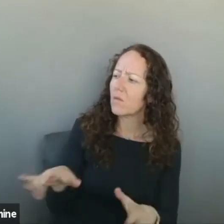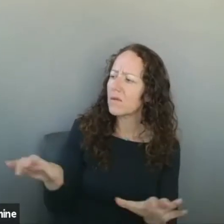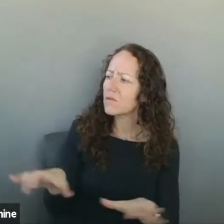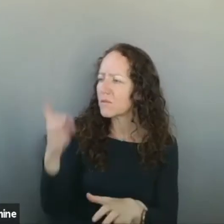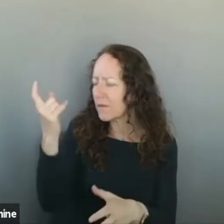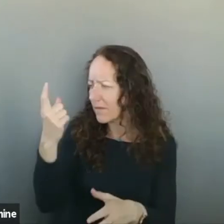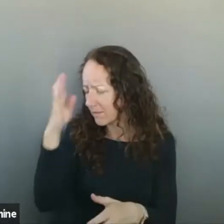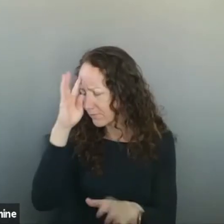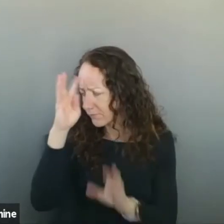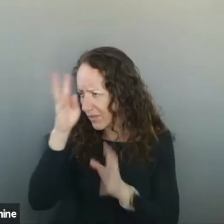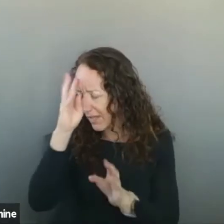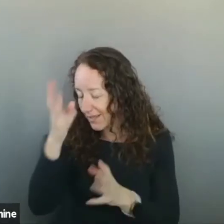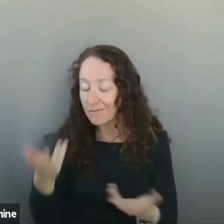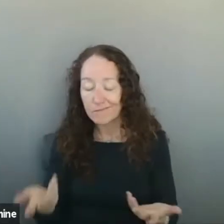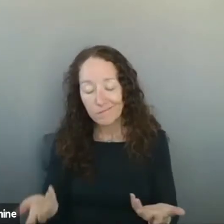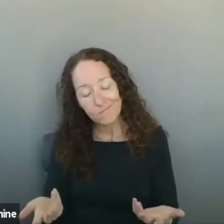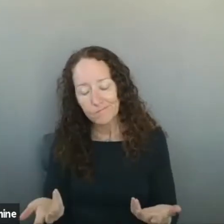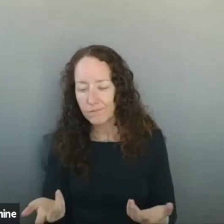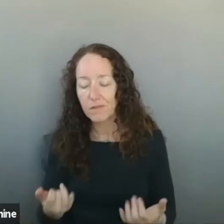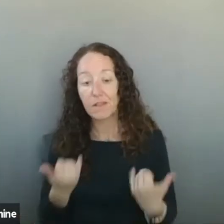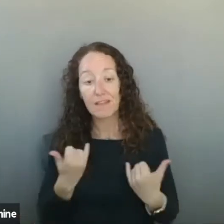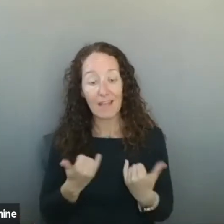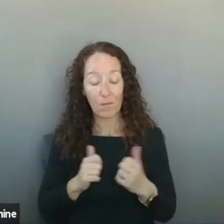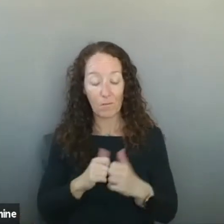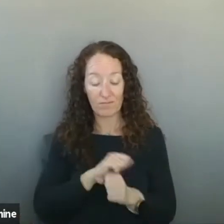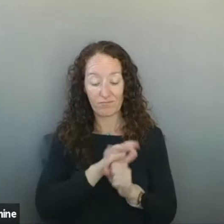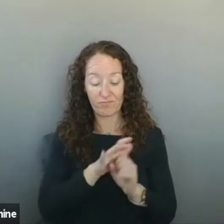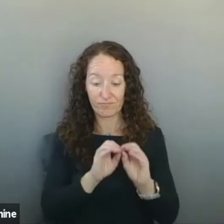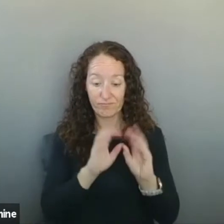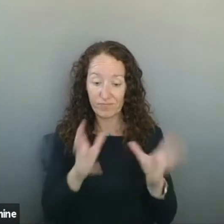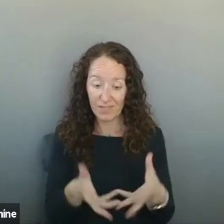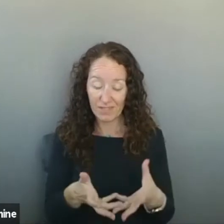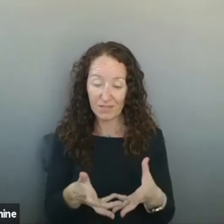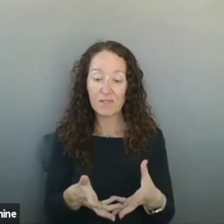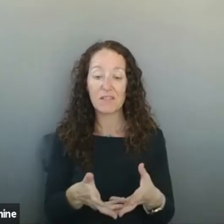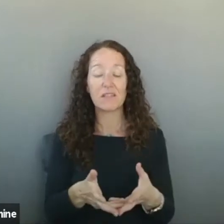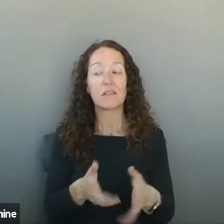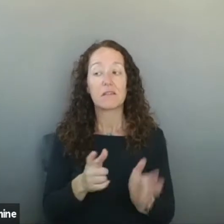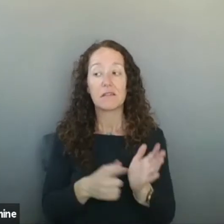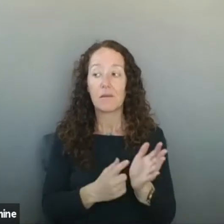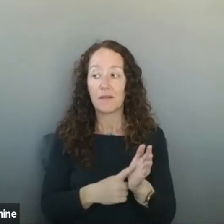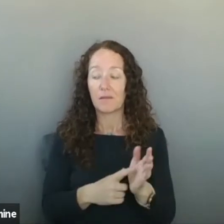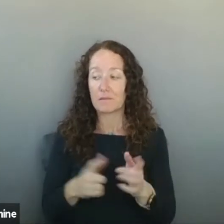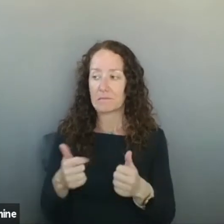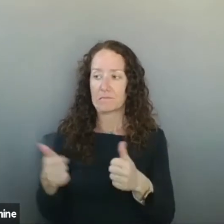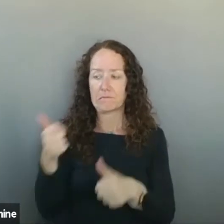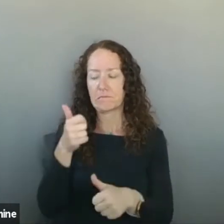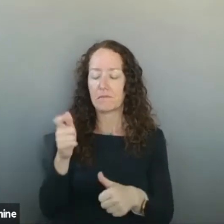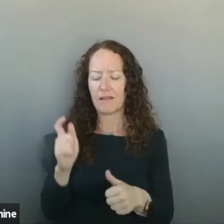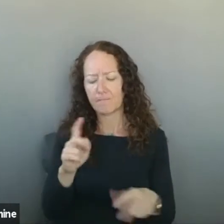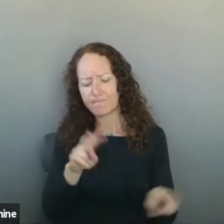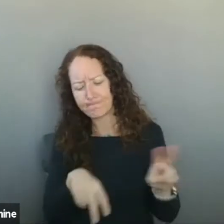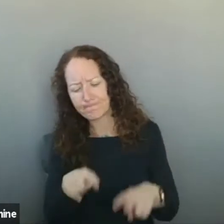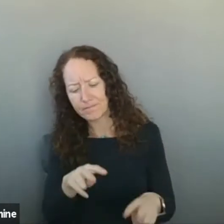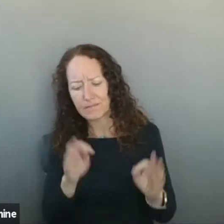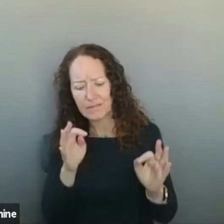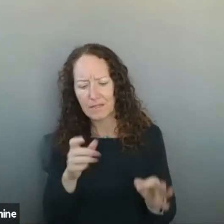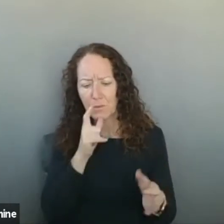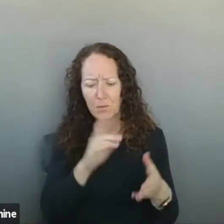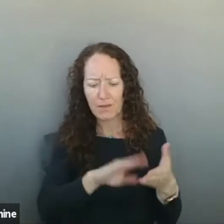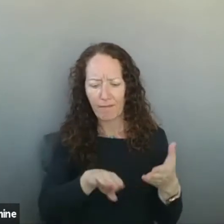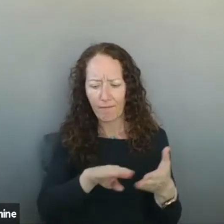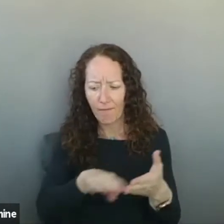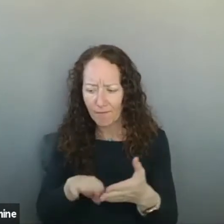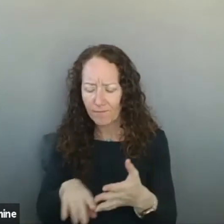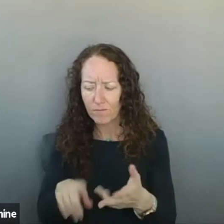organizations are having to make the painful decisions to lay off staff or cut programs, the